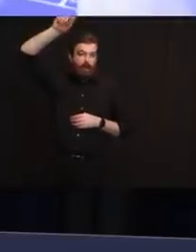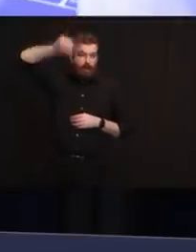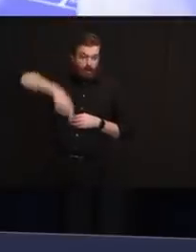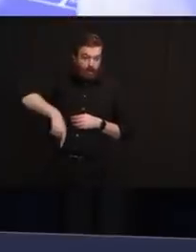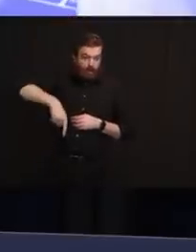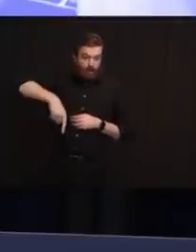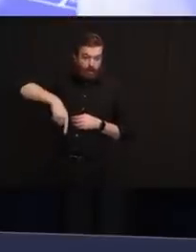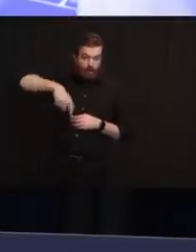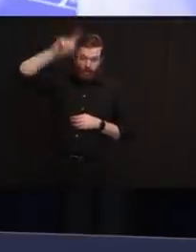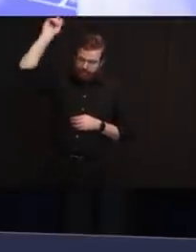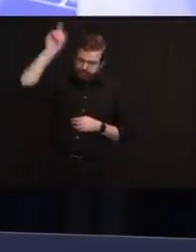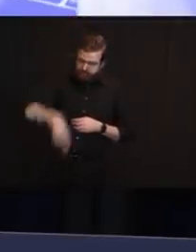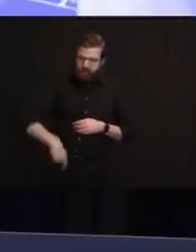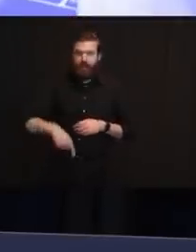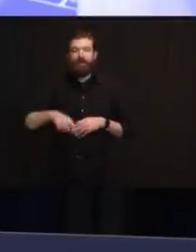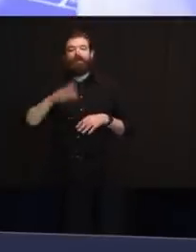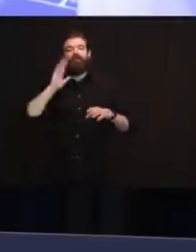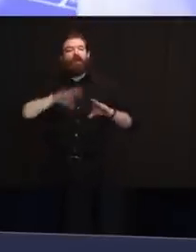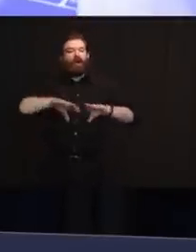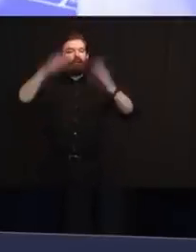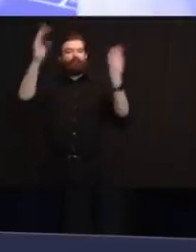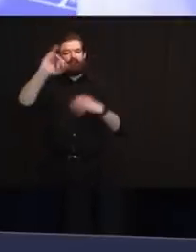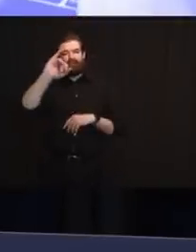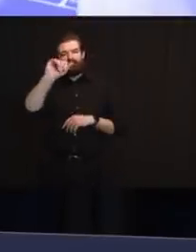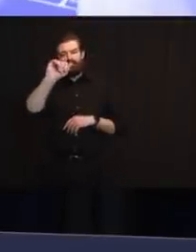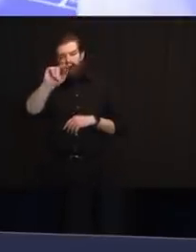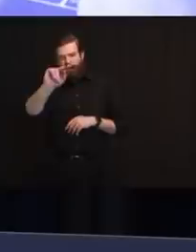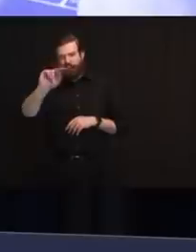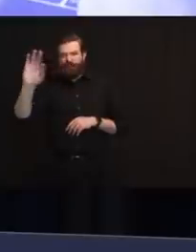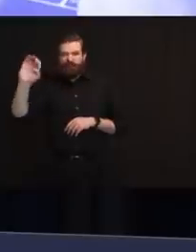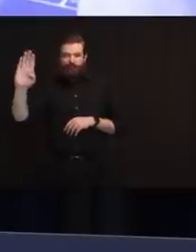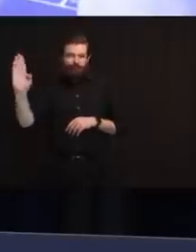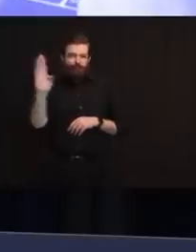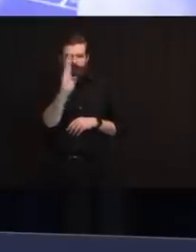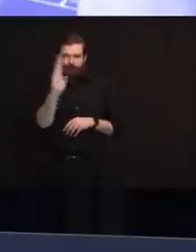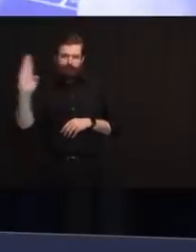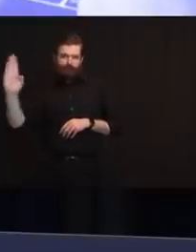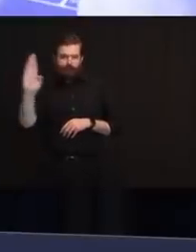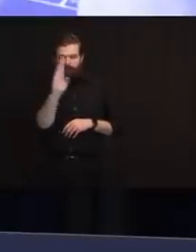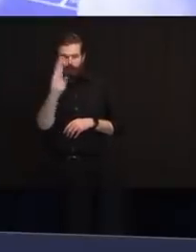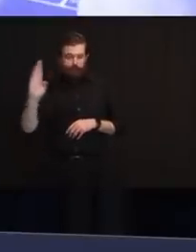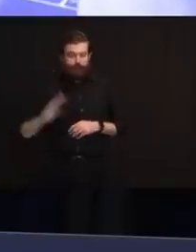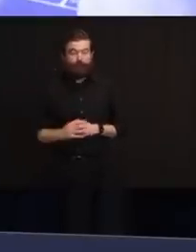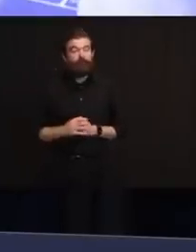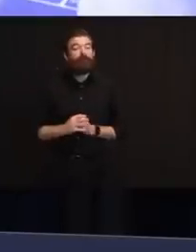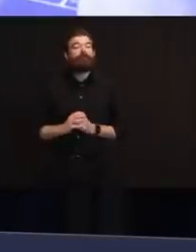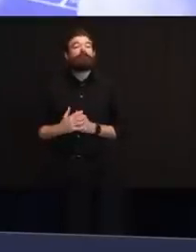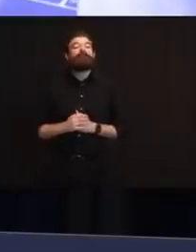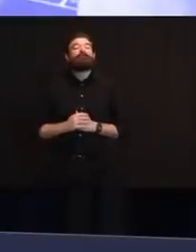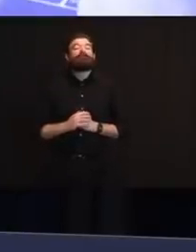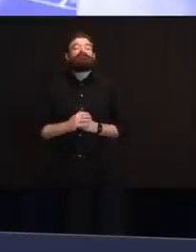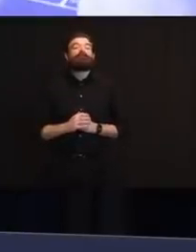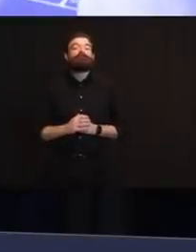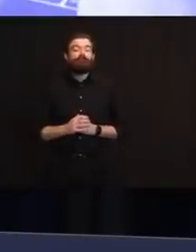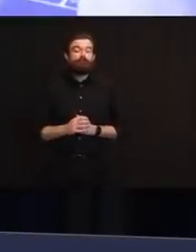We are also working with providers to ensure there is a wide network of sites available. Currently,